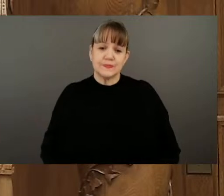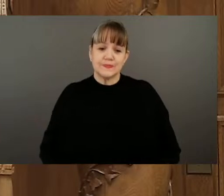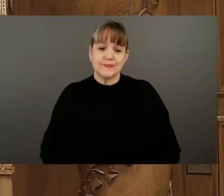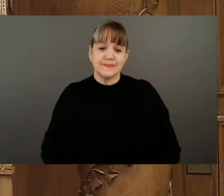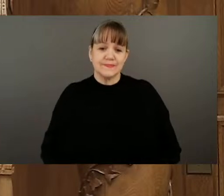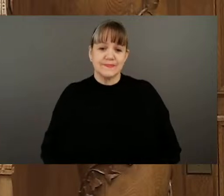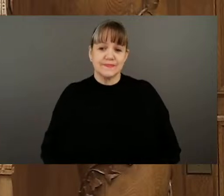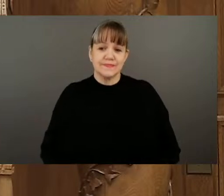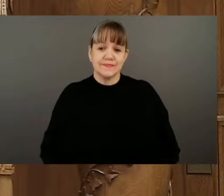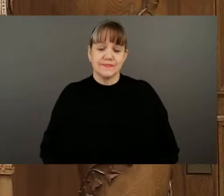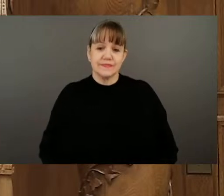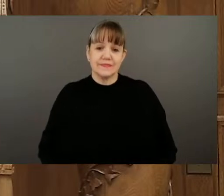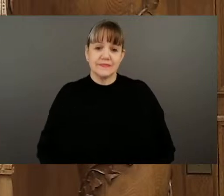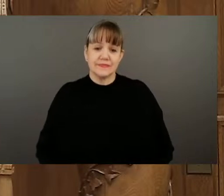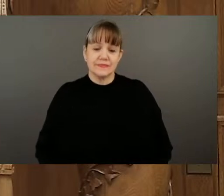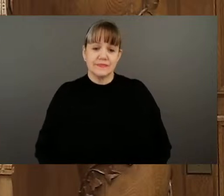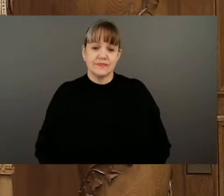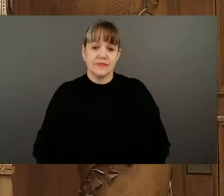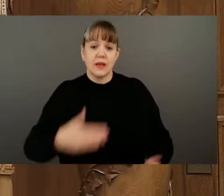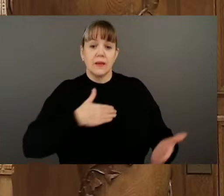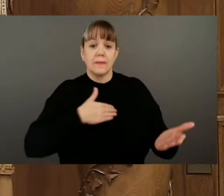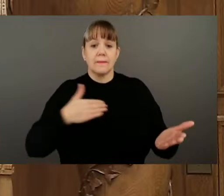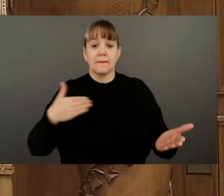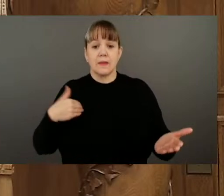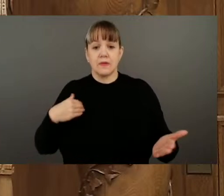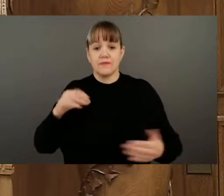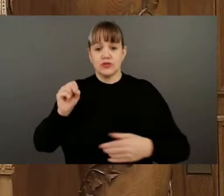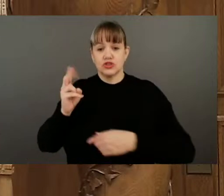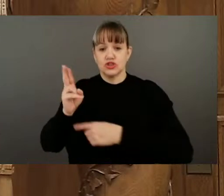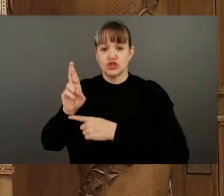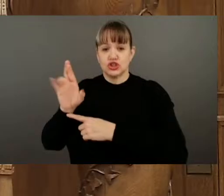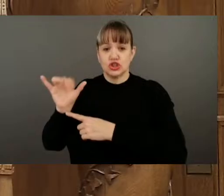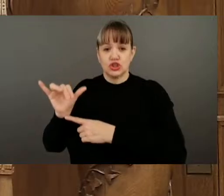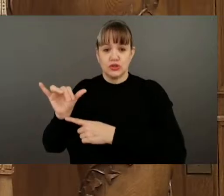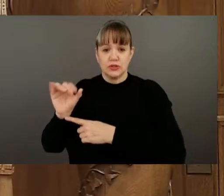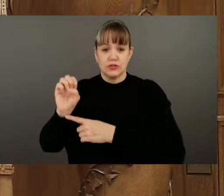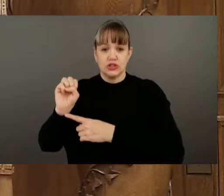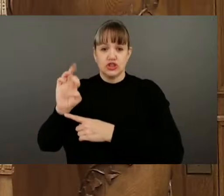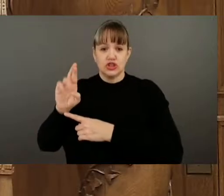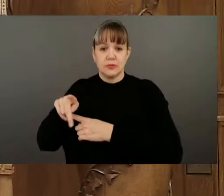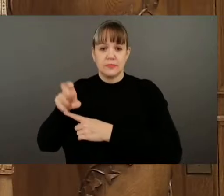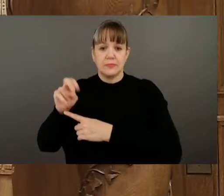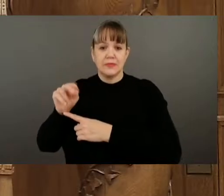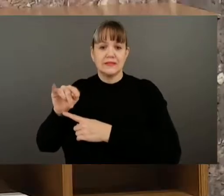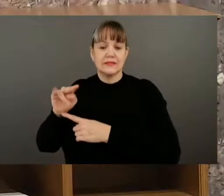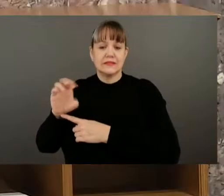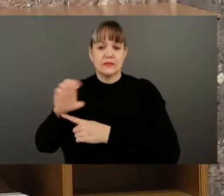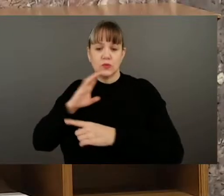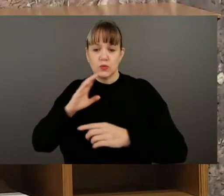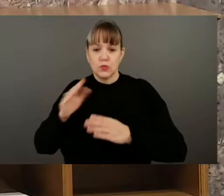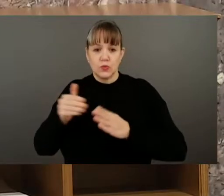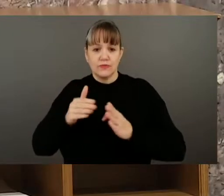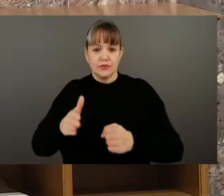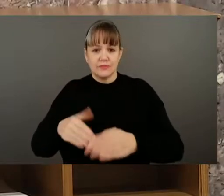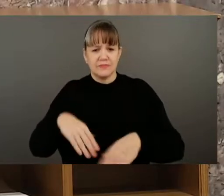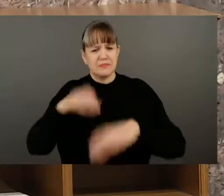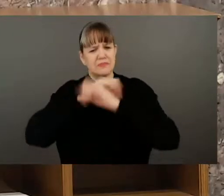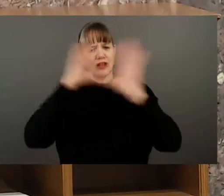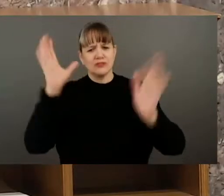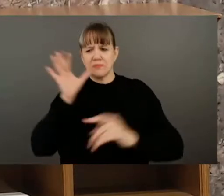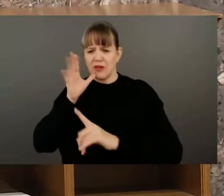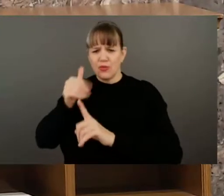Member for Surrey Serpentine River. Mr. Speaker, imagine being the mother of 5 kids, including a